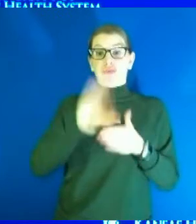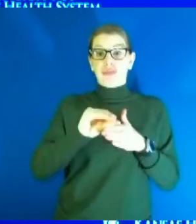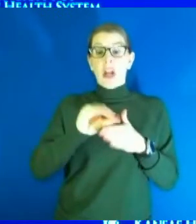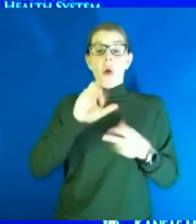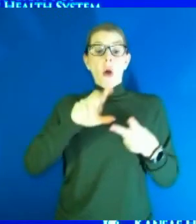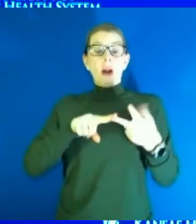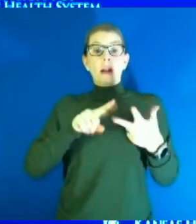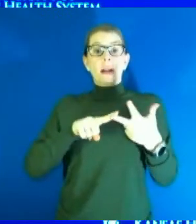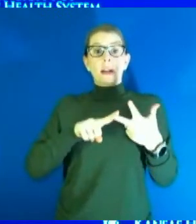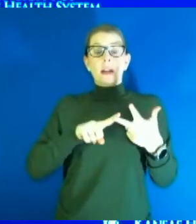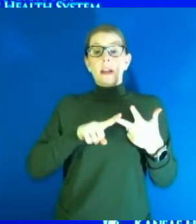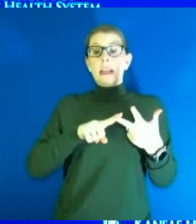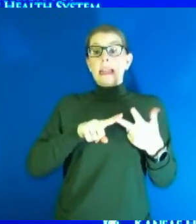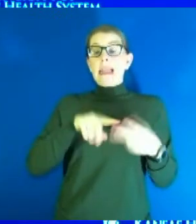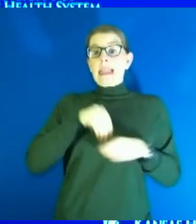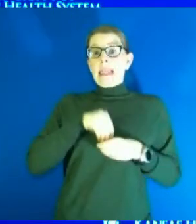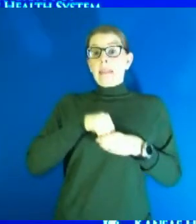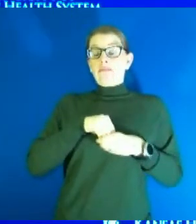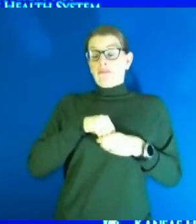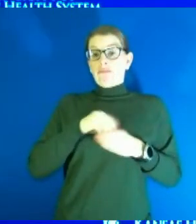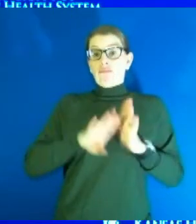or acquired